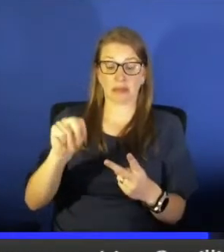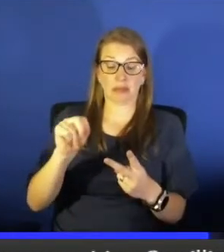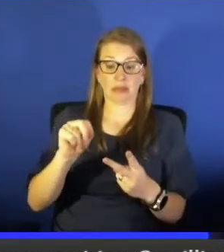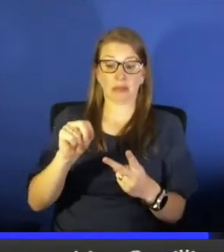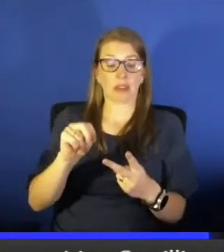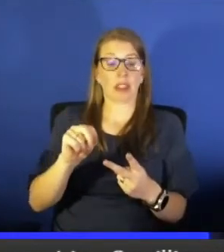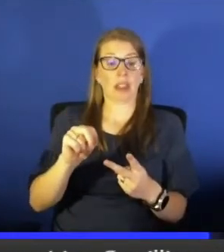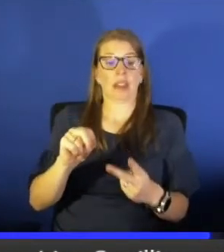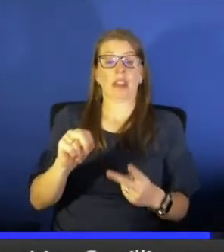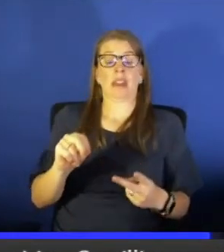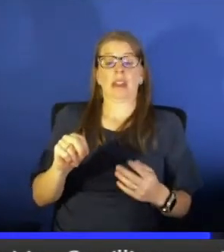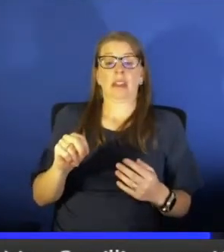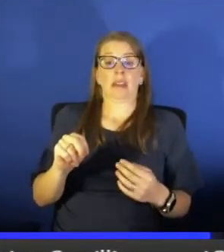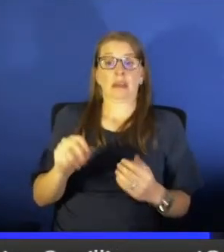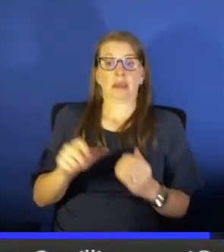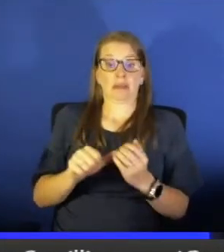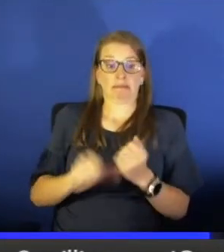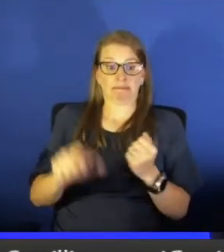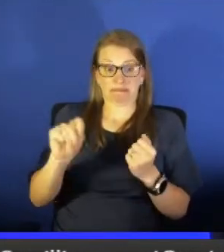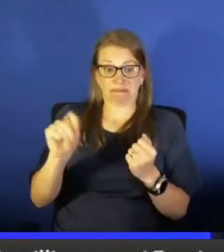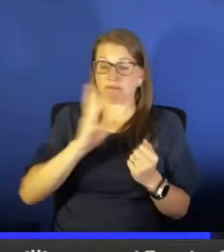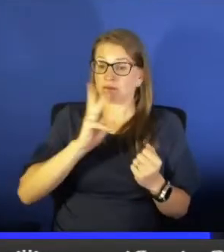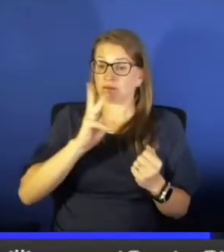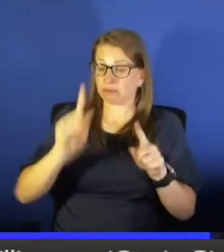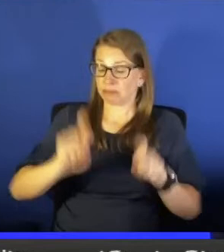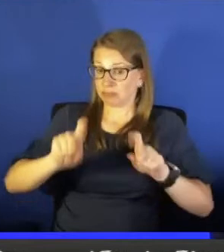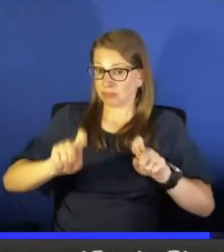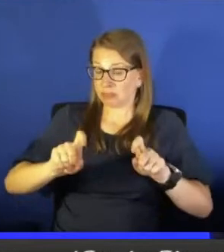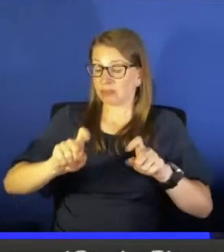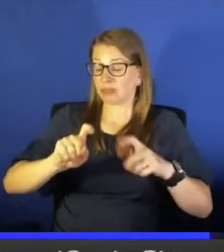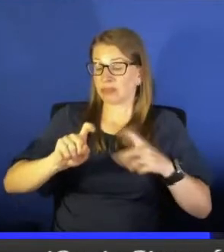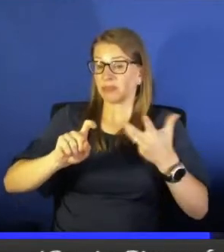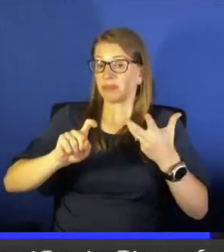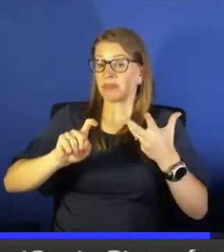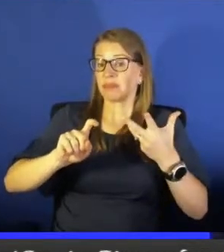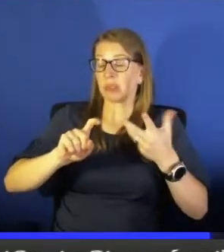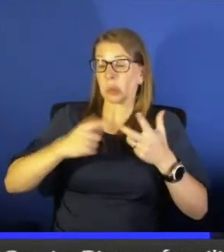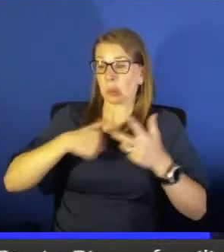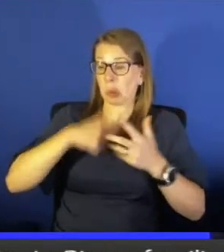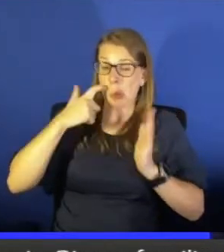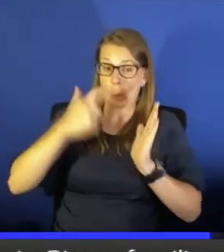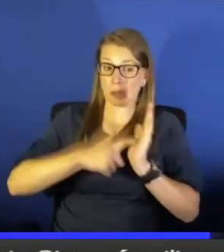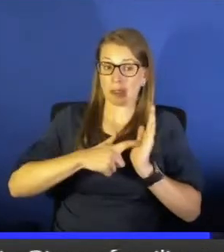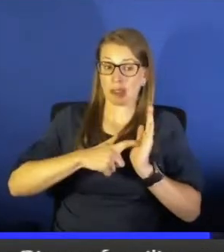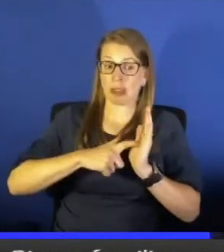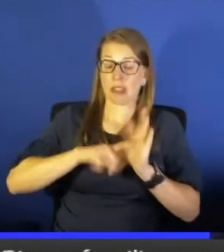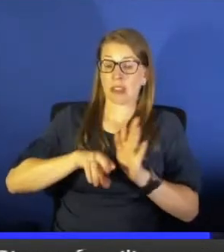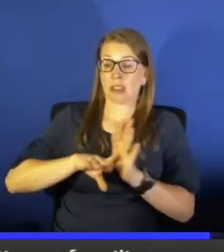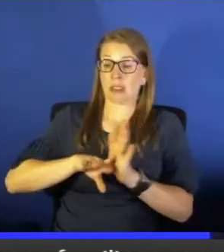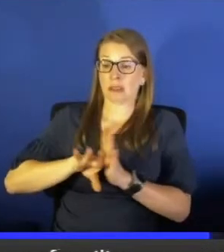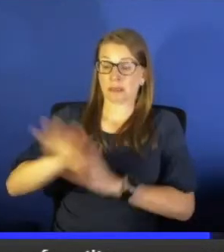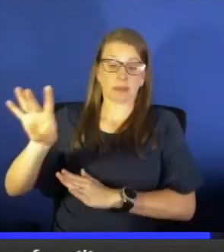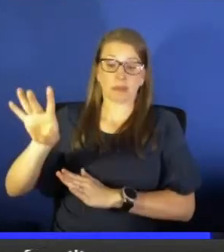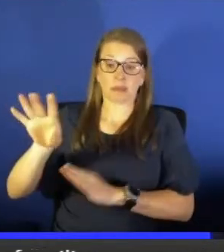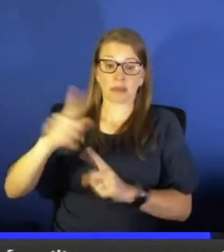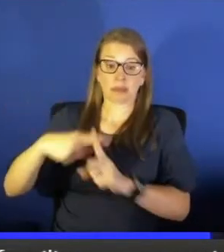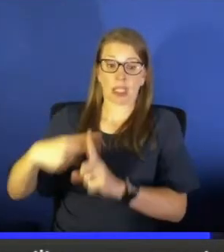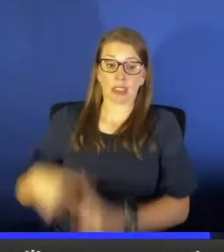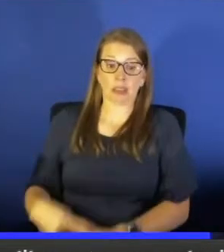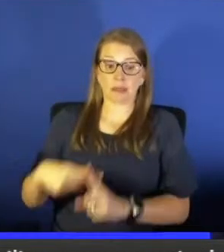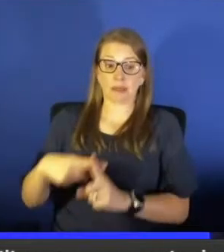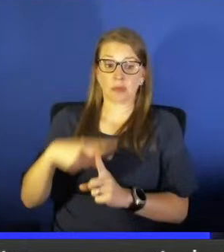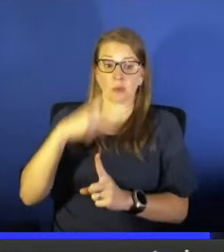though, this time, is that instead of the really rapid rise in the amount of wastewater testing turning positive for COVID,